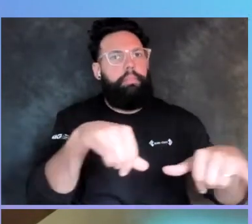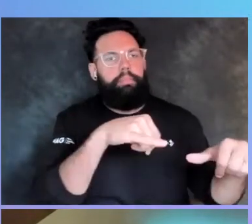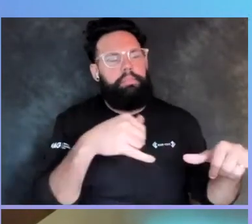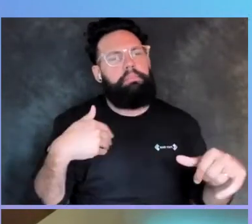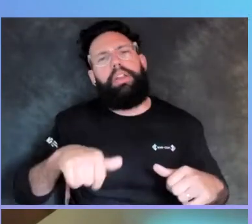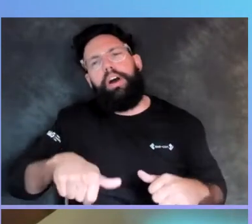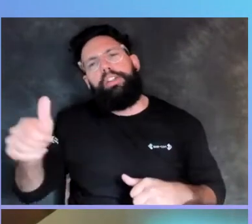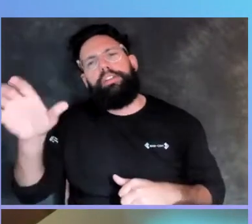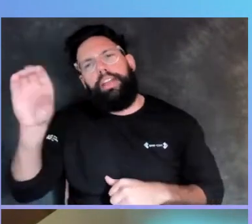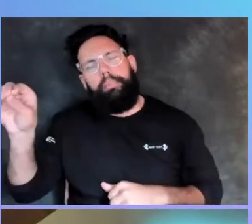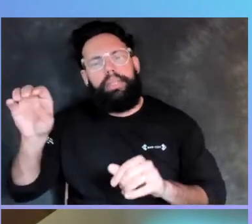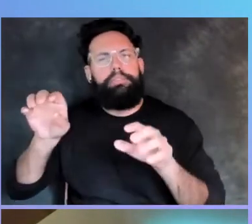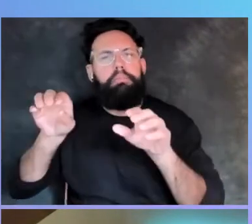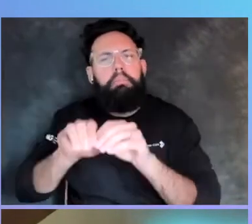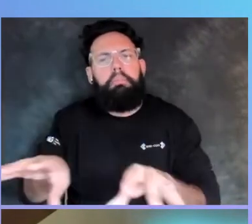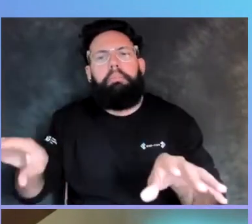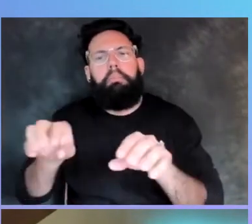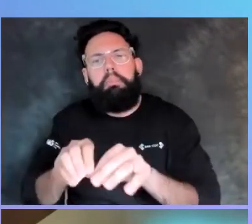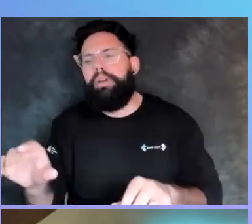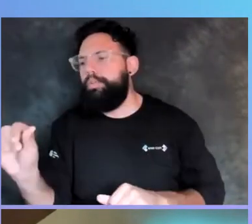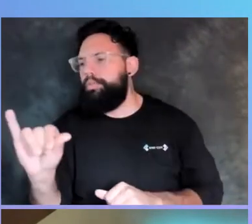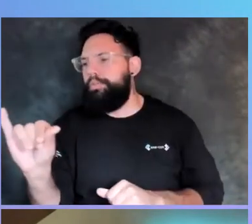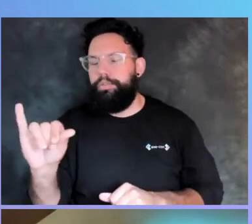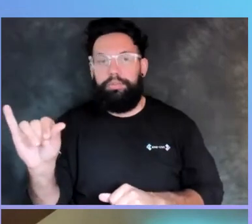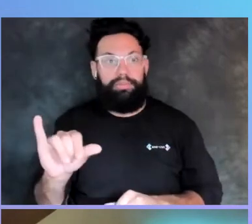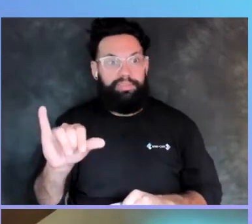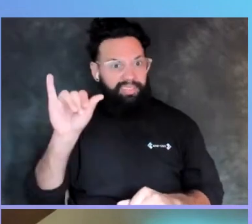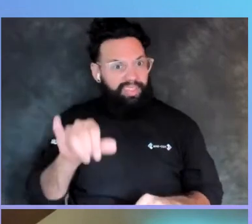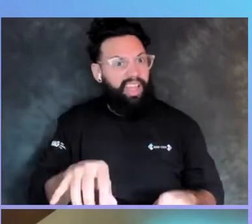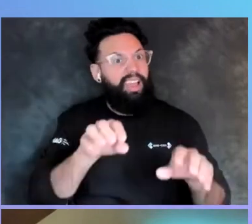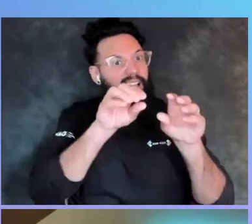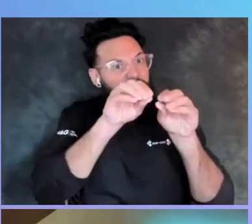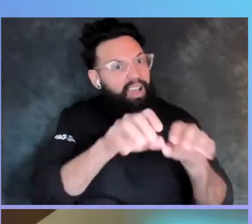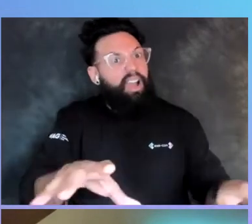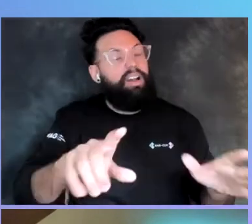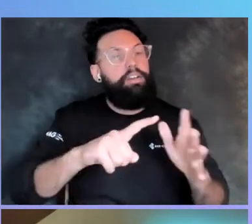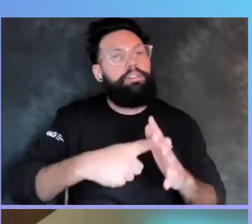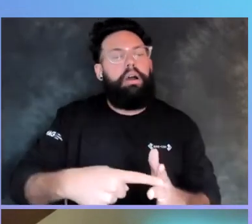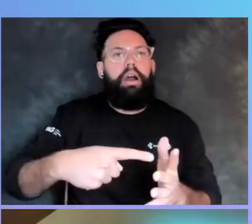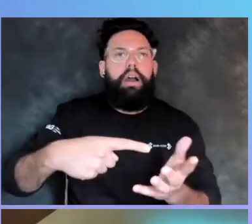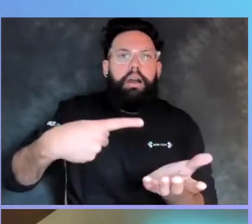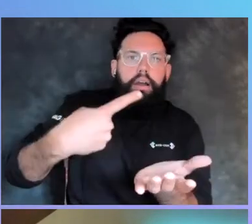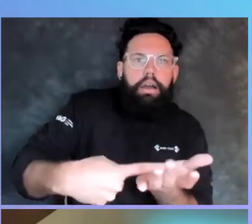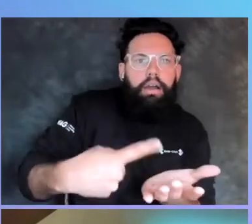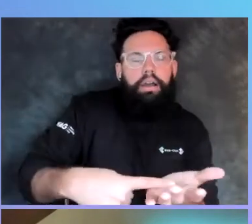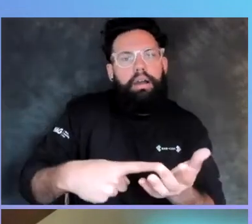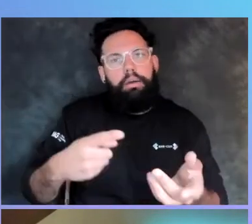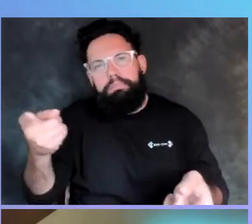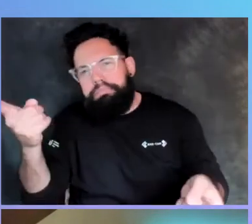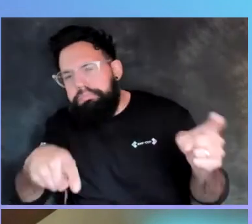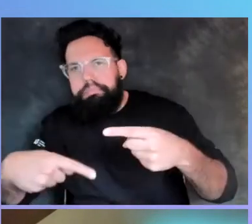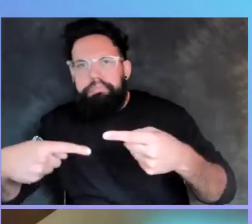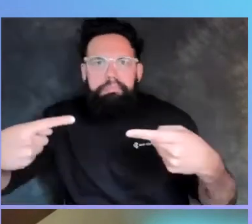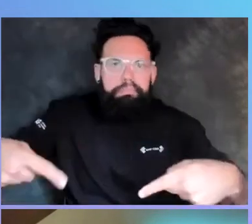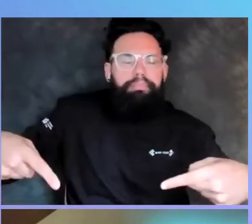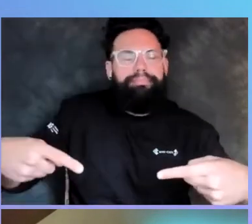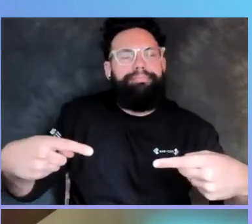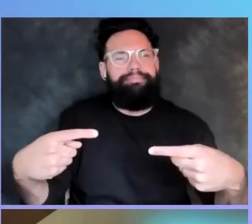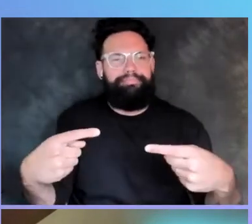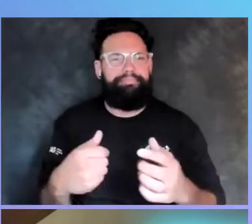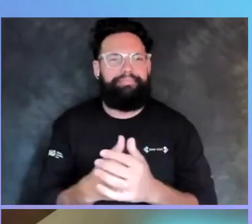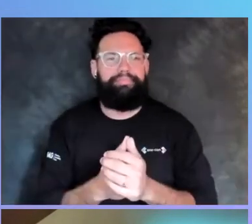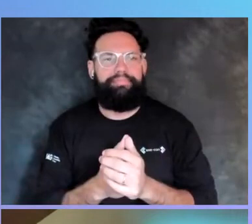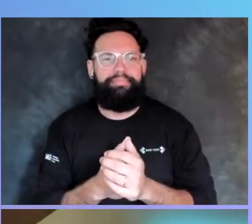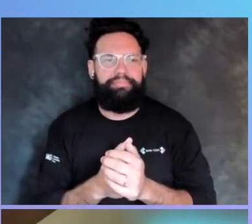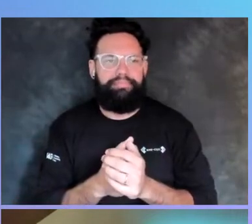capabilities have sparked wonder and debate across a variety of different sectors. And for the field of accessibility, we here